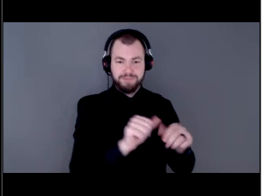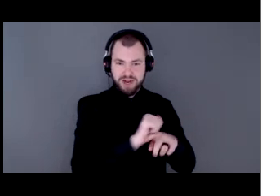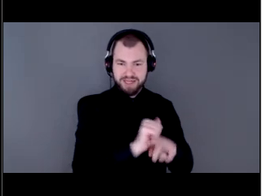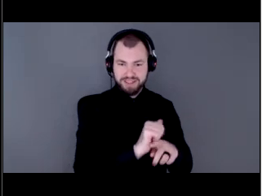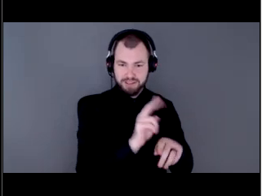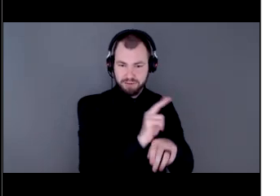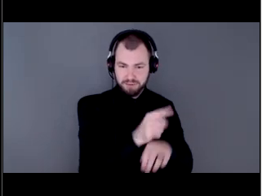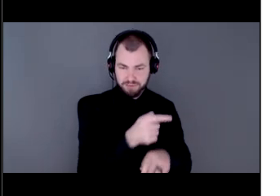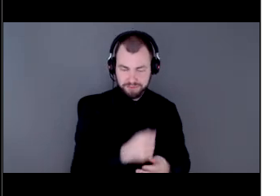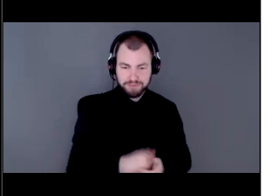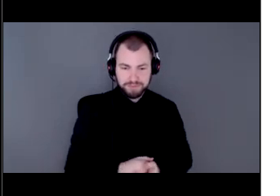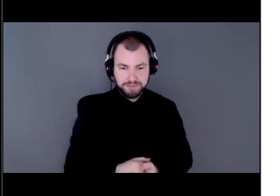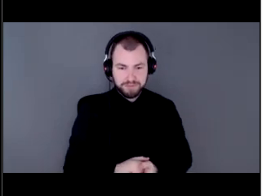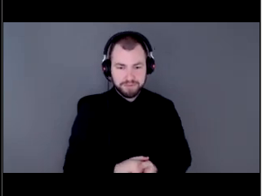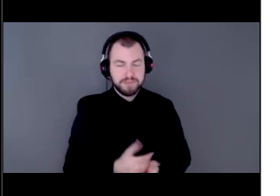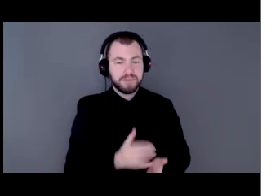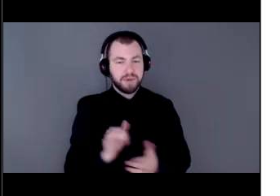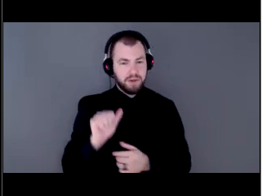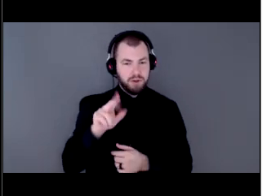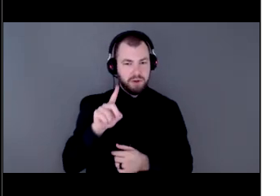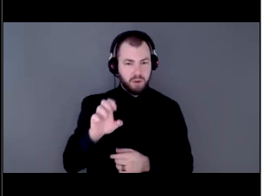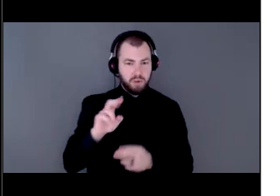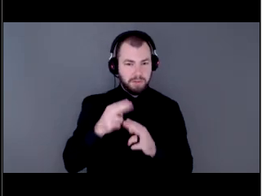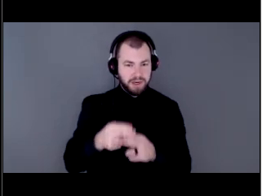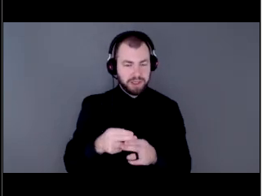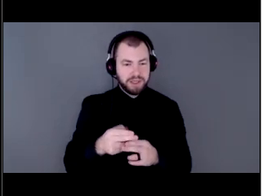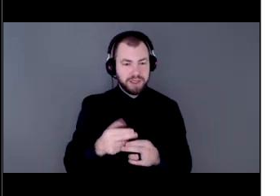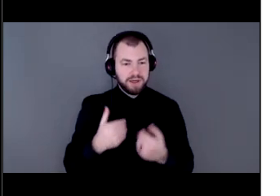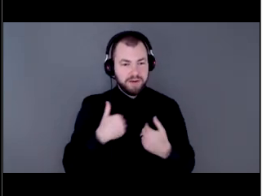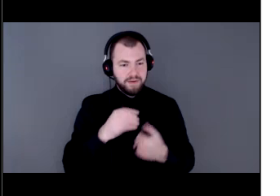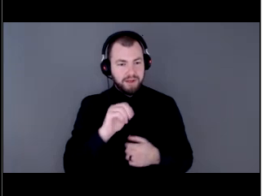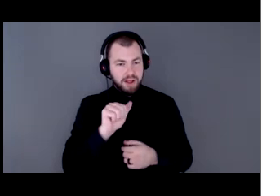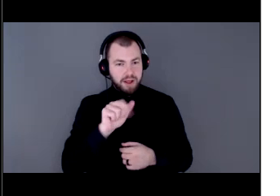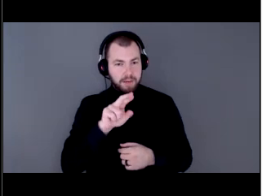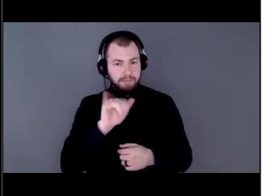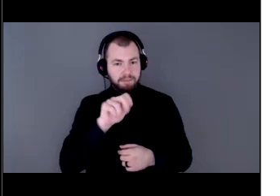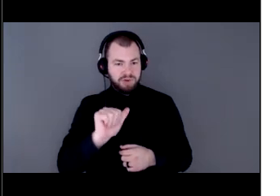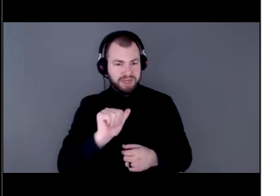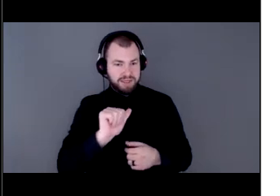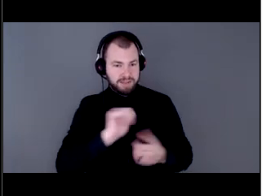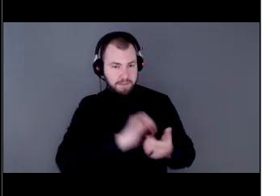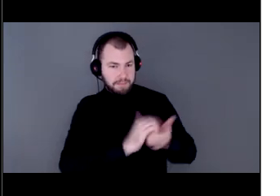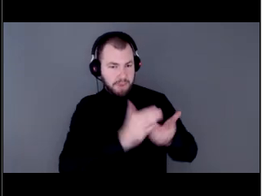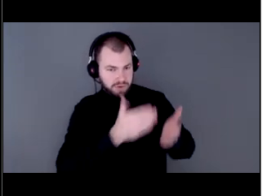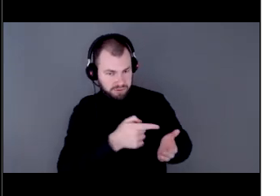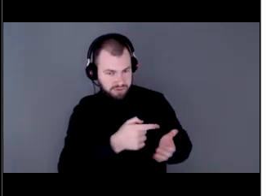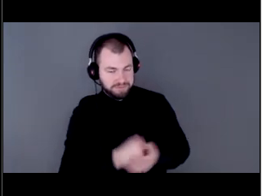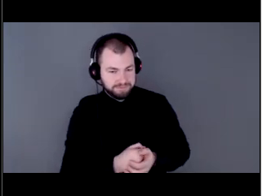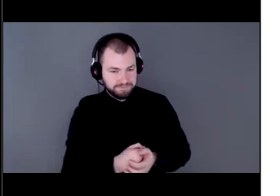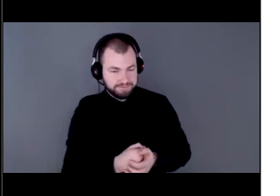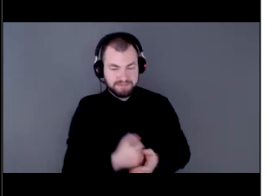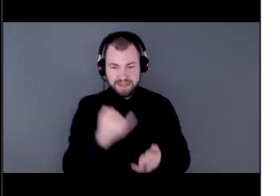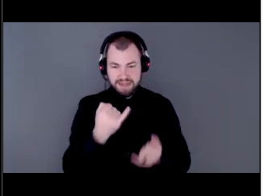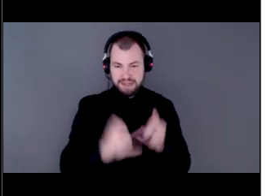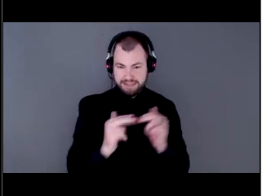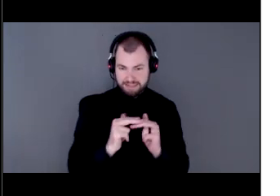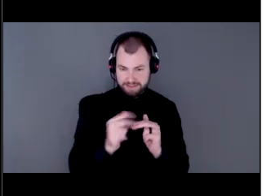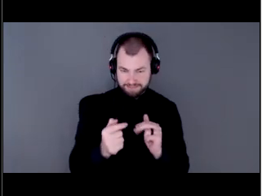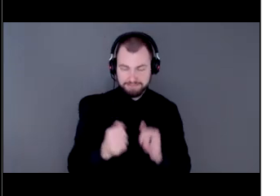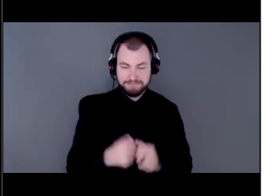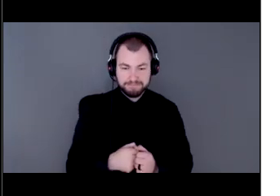again, Aude mentioned the Marina partners. And the last slide, please. And our goals include having